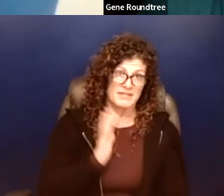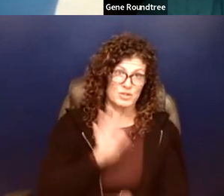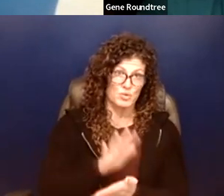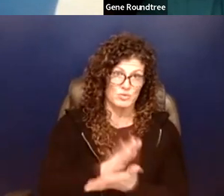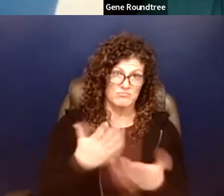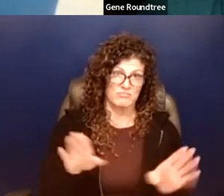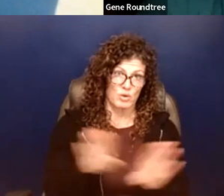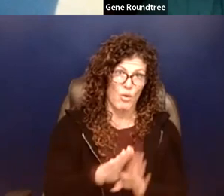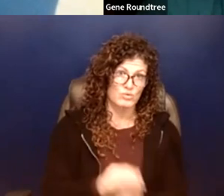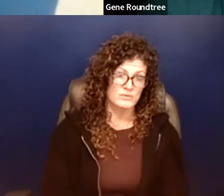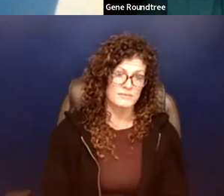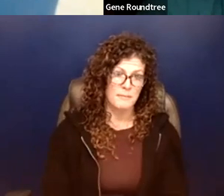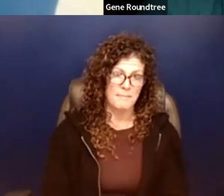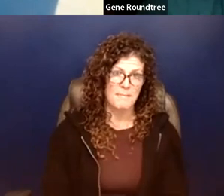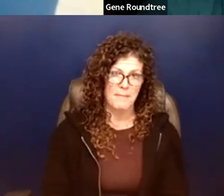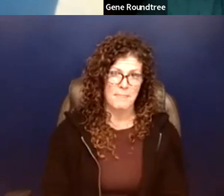up going to.